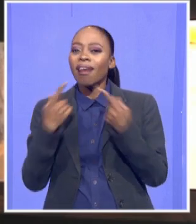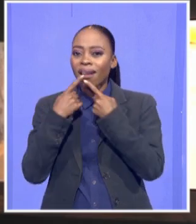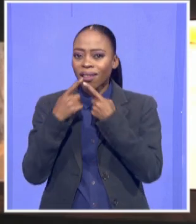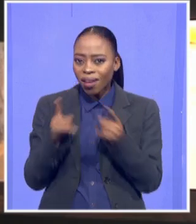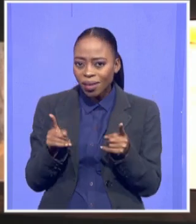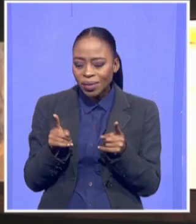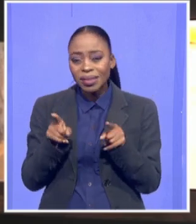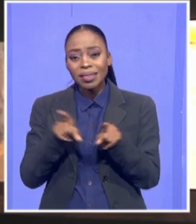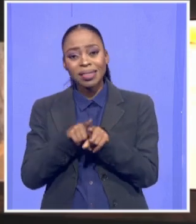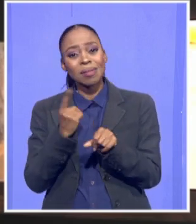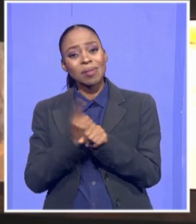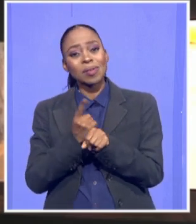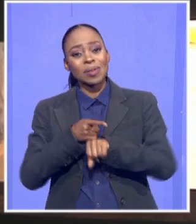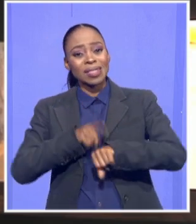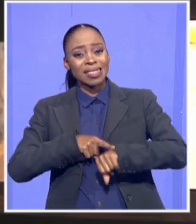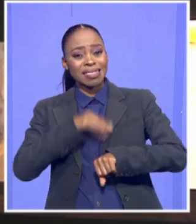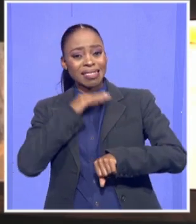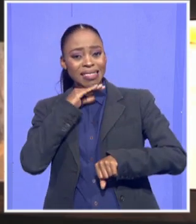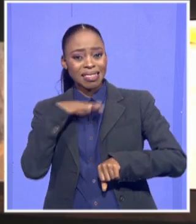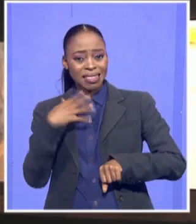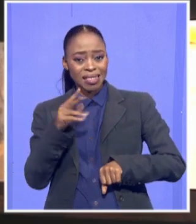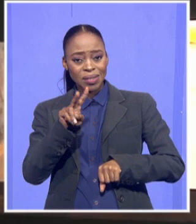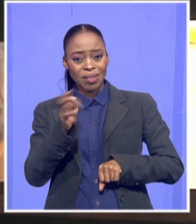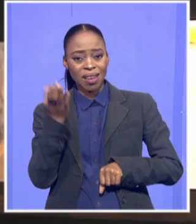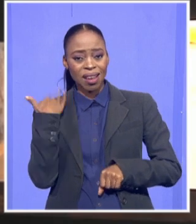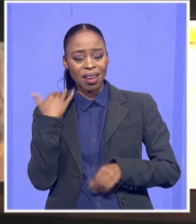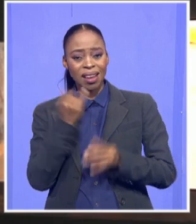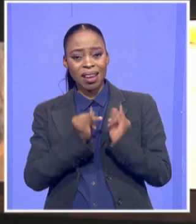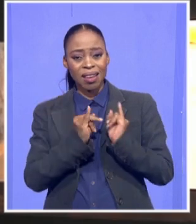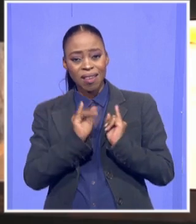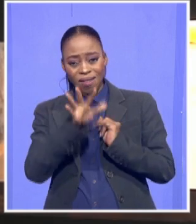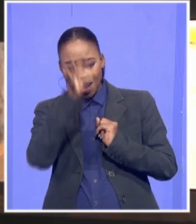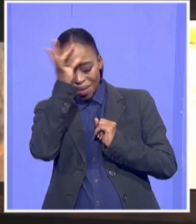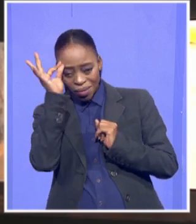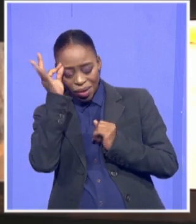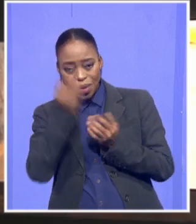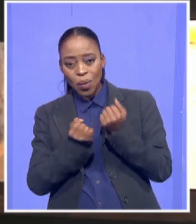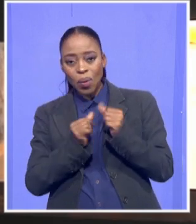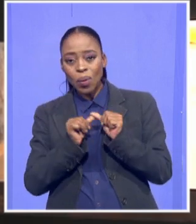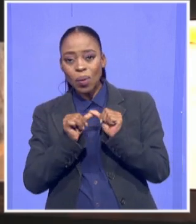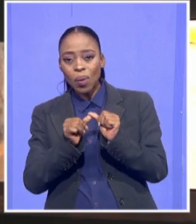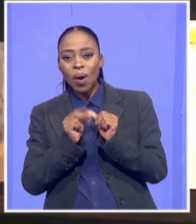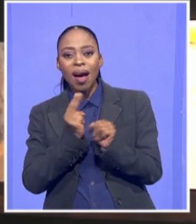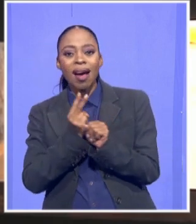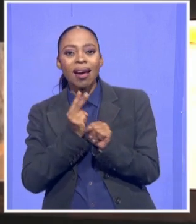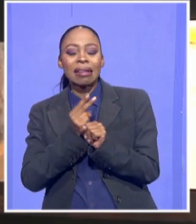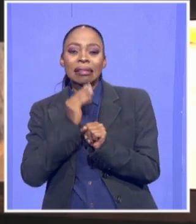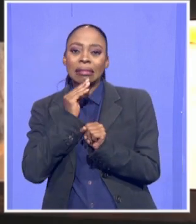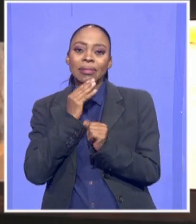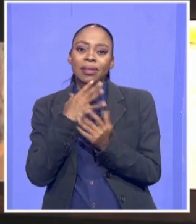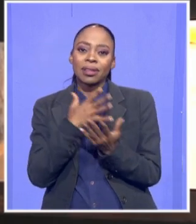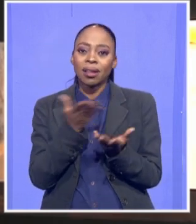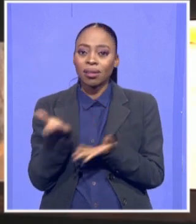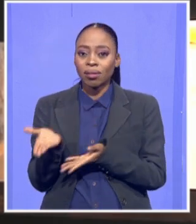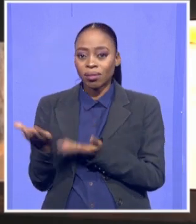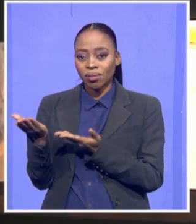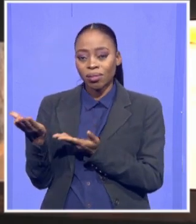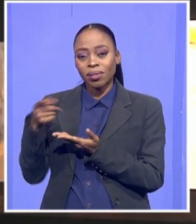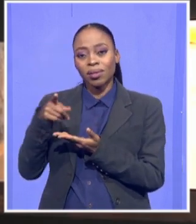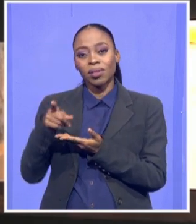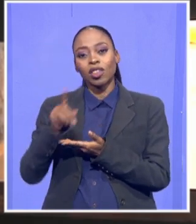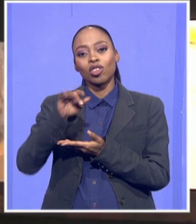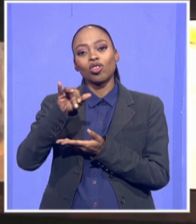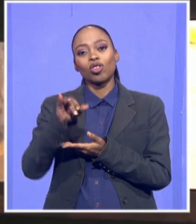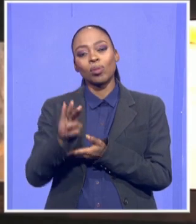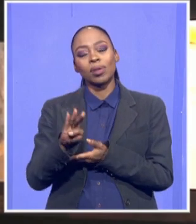We are running out of time. It is now 25 past 11. In about 5 minutes, this court will start to sit again. So I am going to toss it over to you, Naledi,